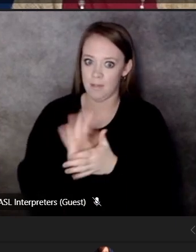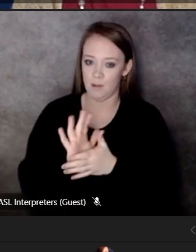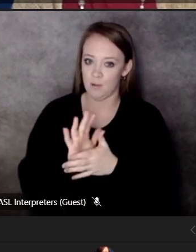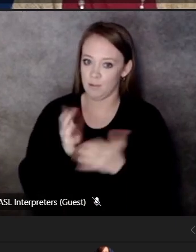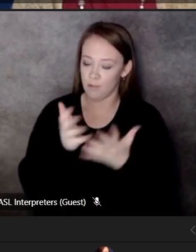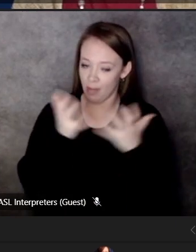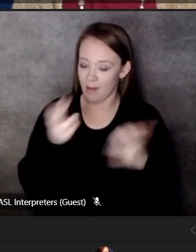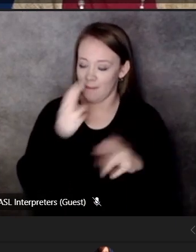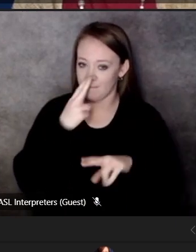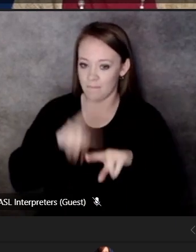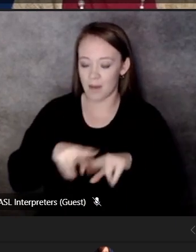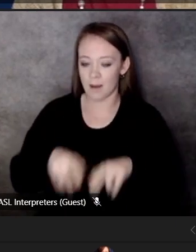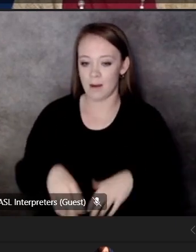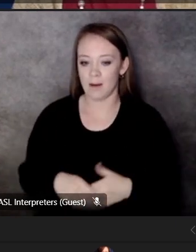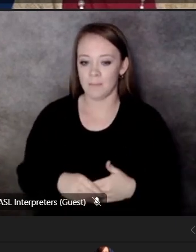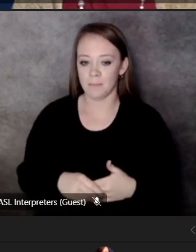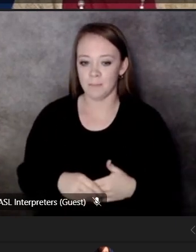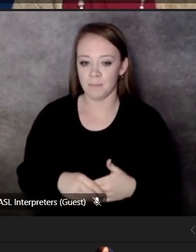And